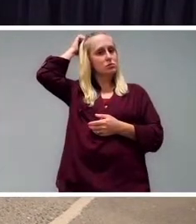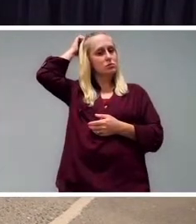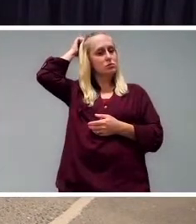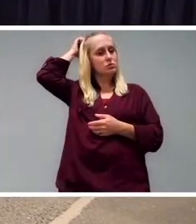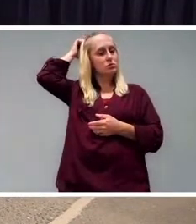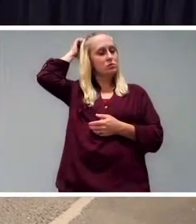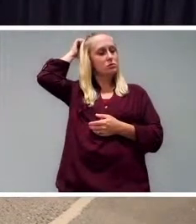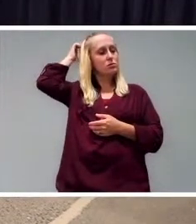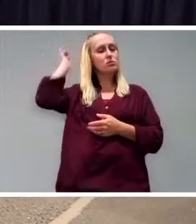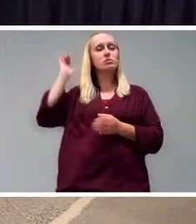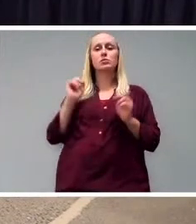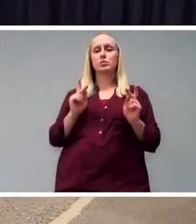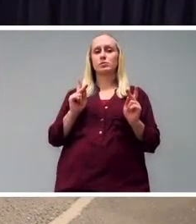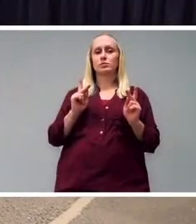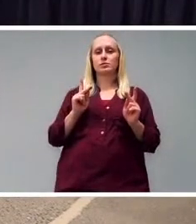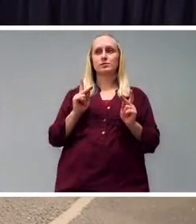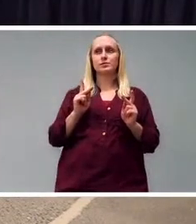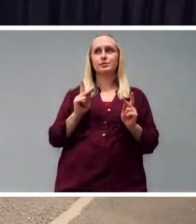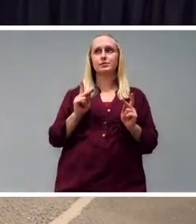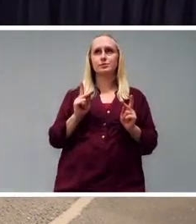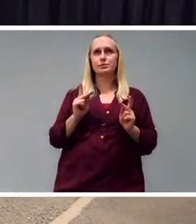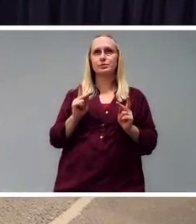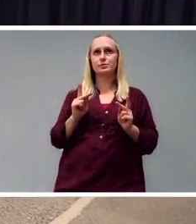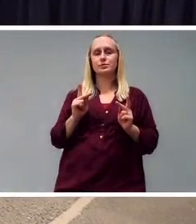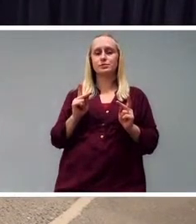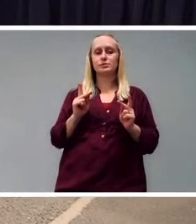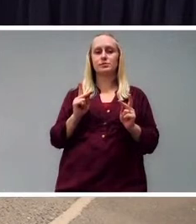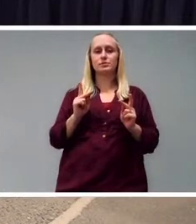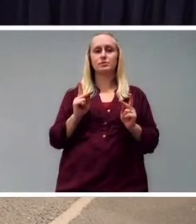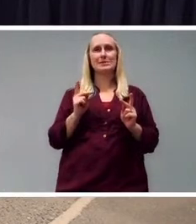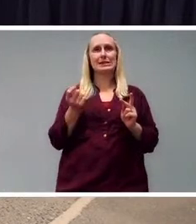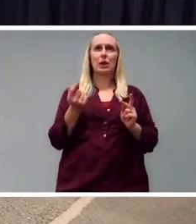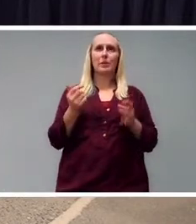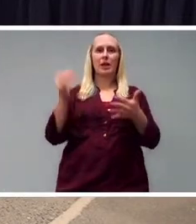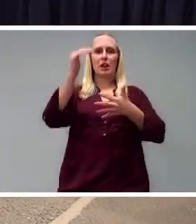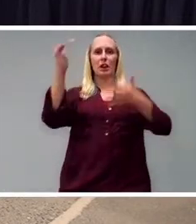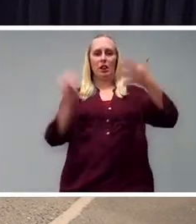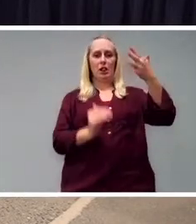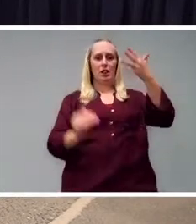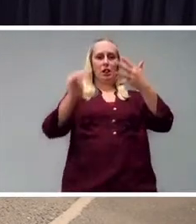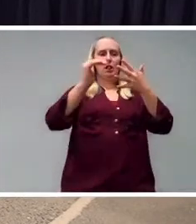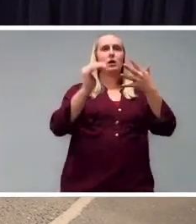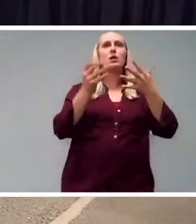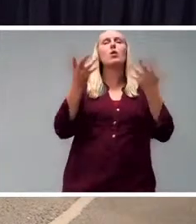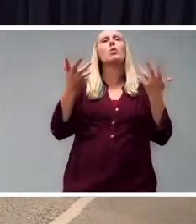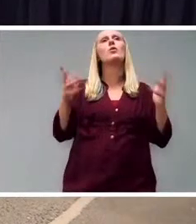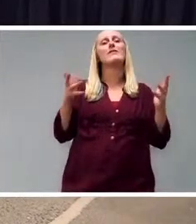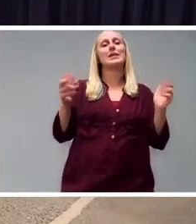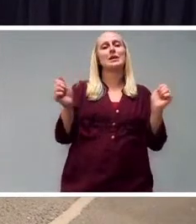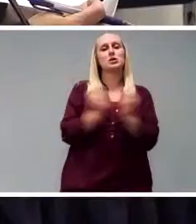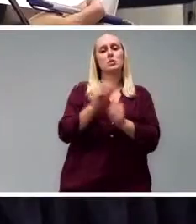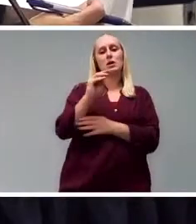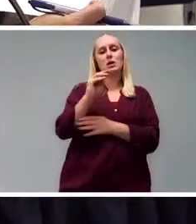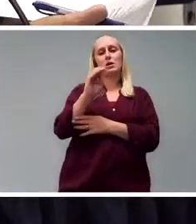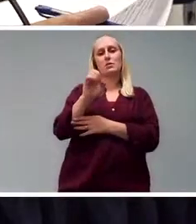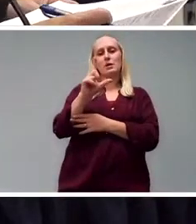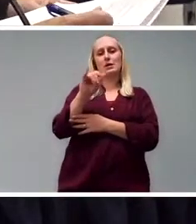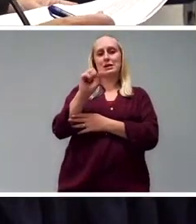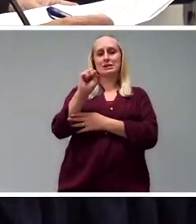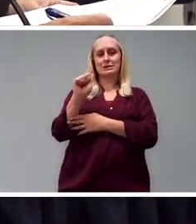Okay. All Thank right. You. So a bit out of order here, but we are going to end with Melissa Glover,